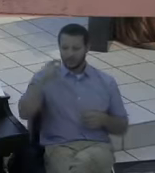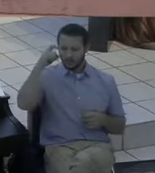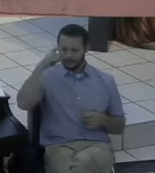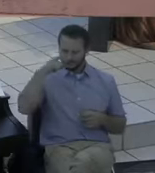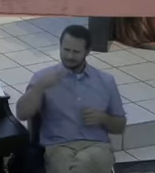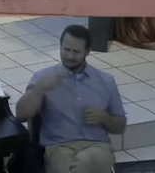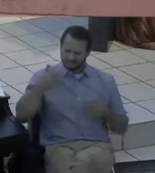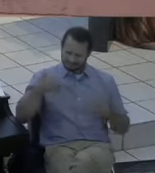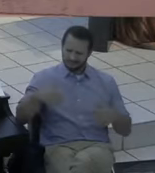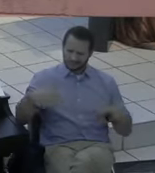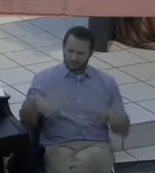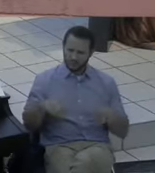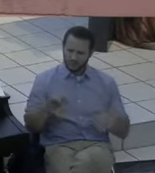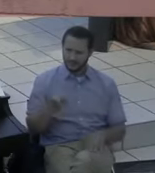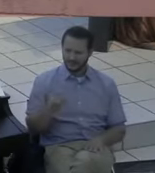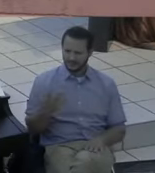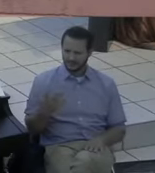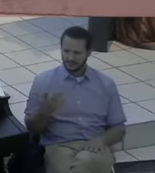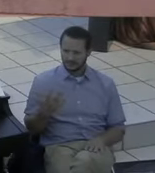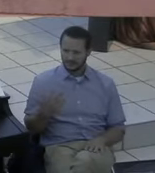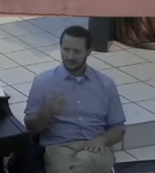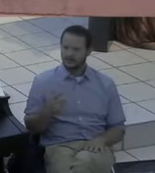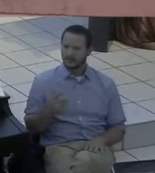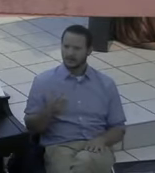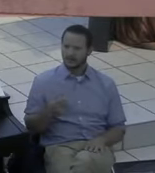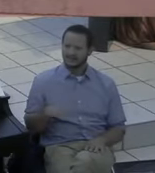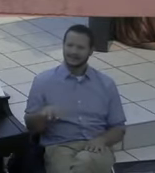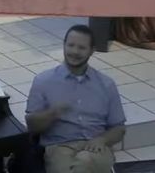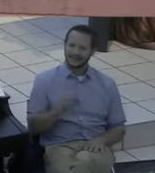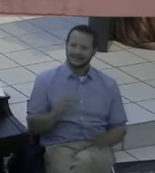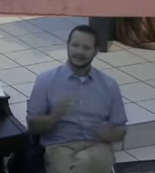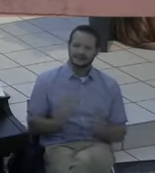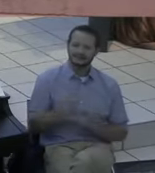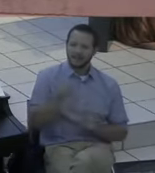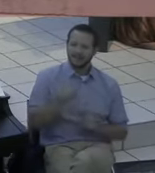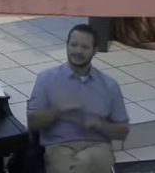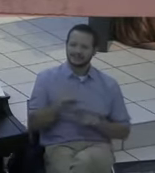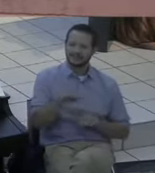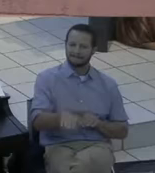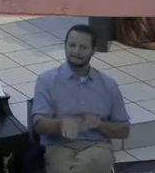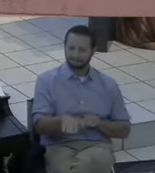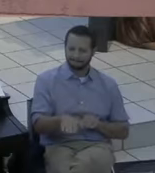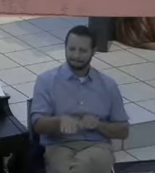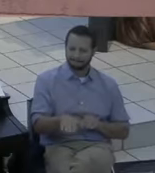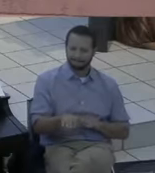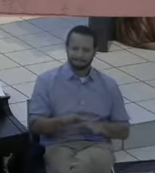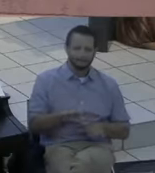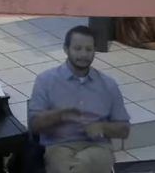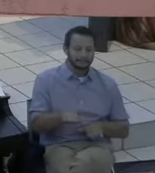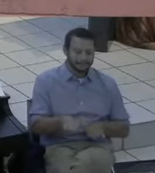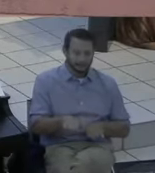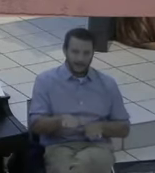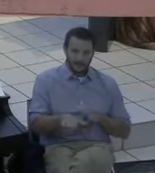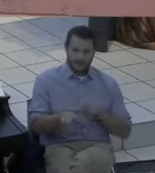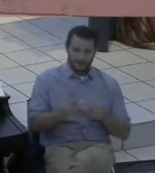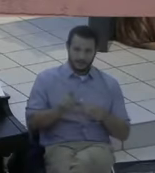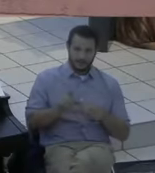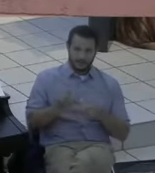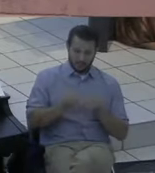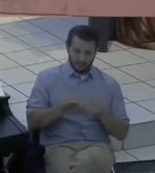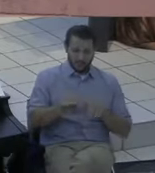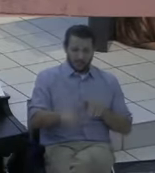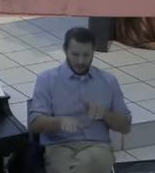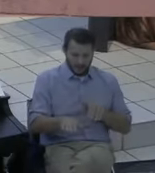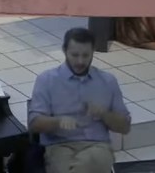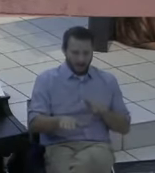wisdom with the smallest step. One step towards wisdom, putting into action, will lead to